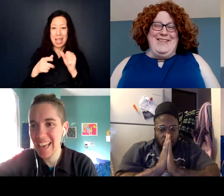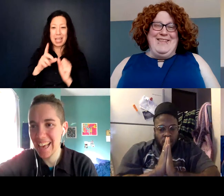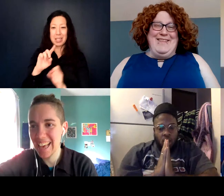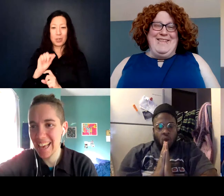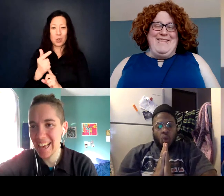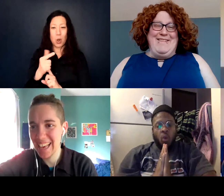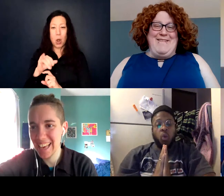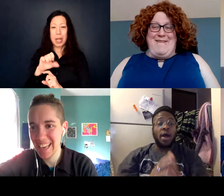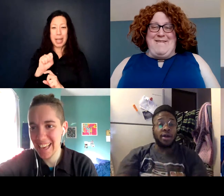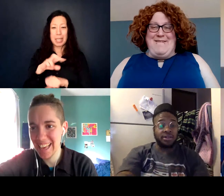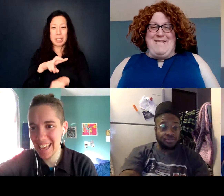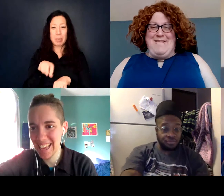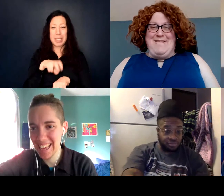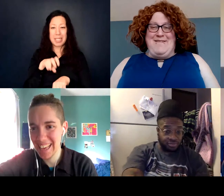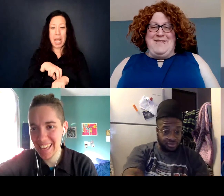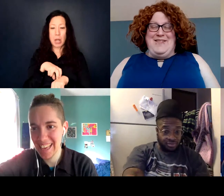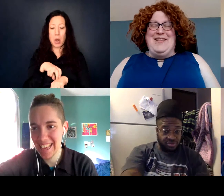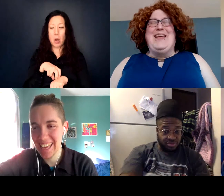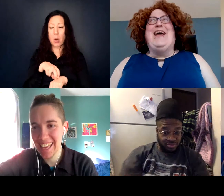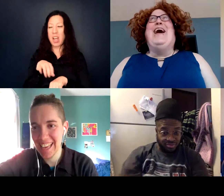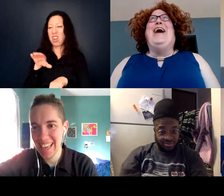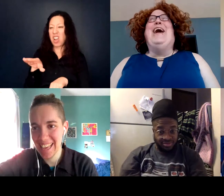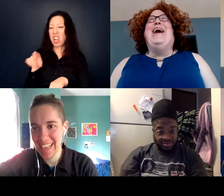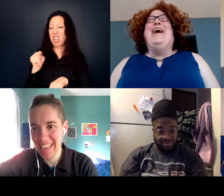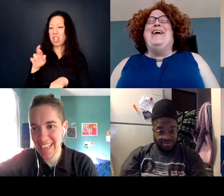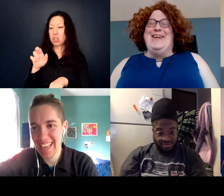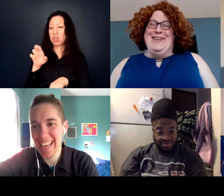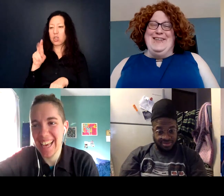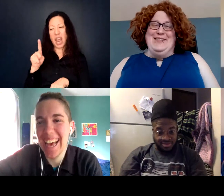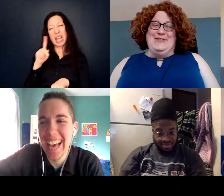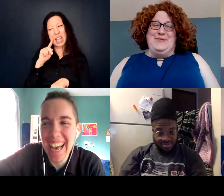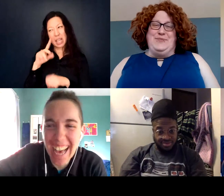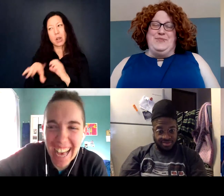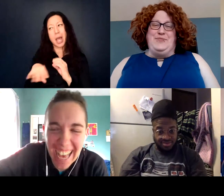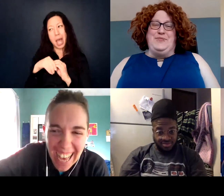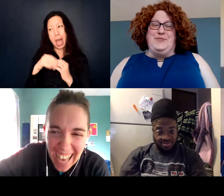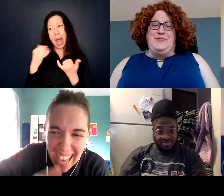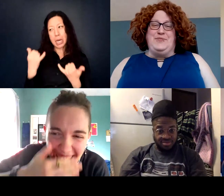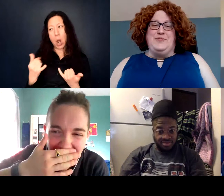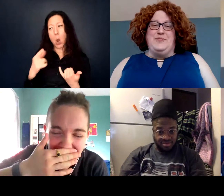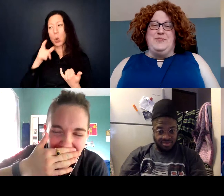Track, you should probably add Potato to the who was present at the meeting now.